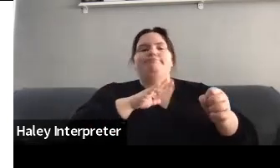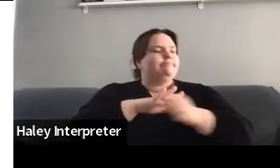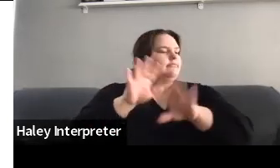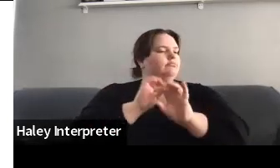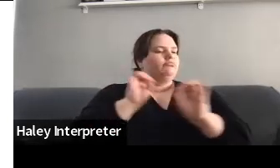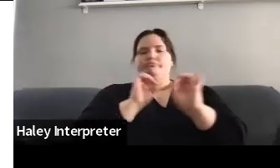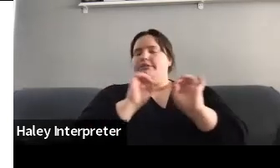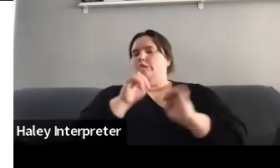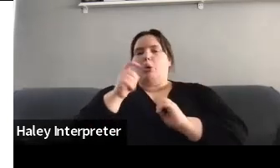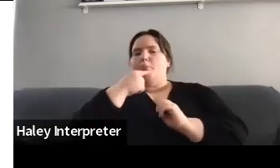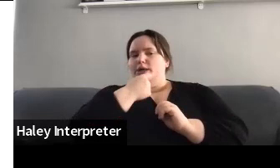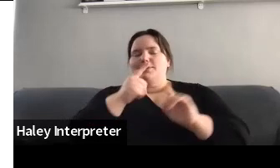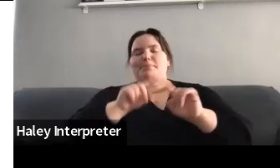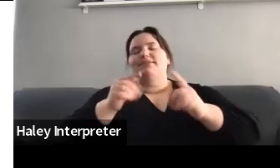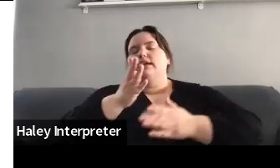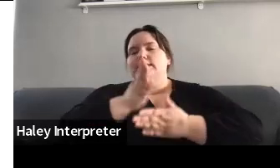of does some of the work for you.